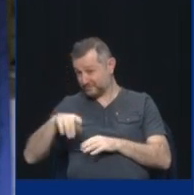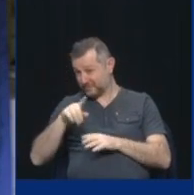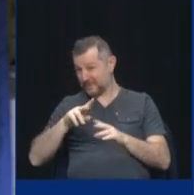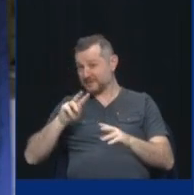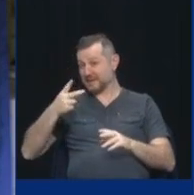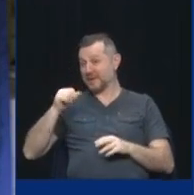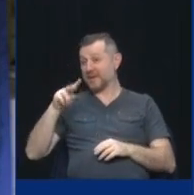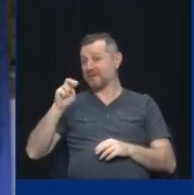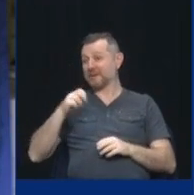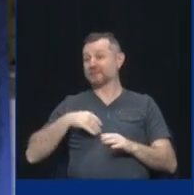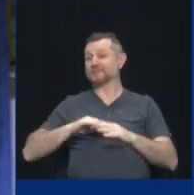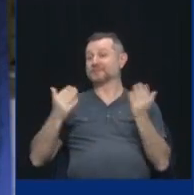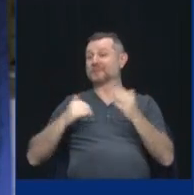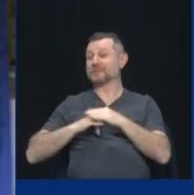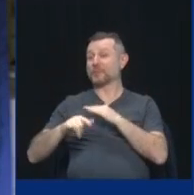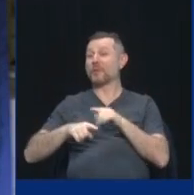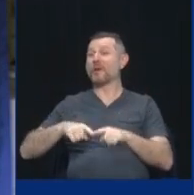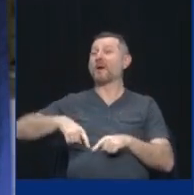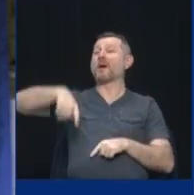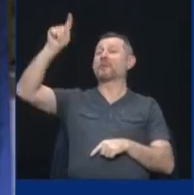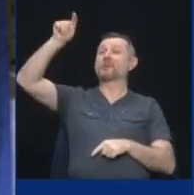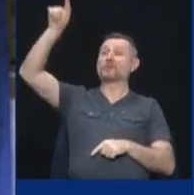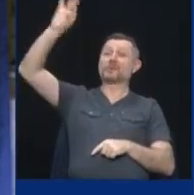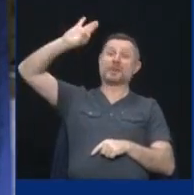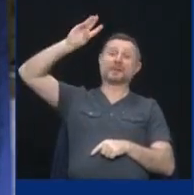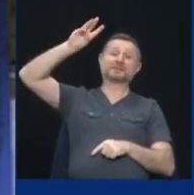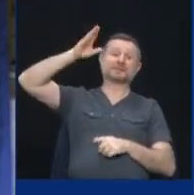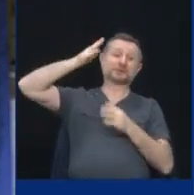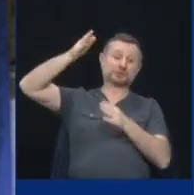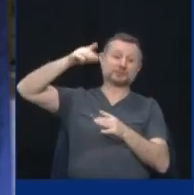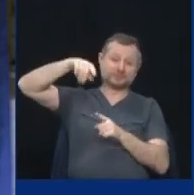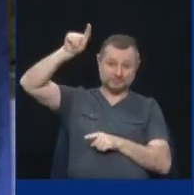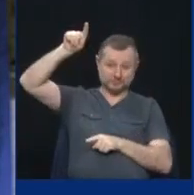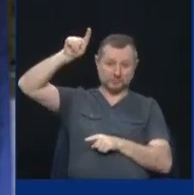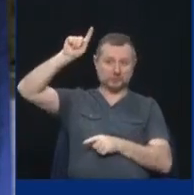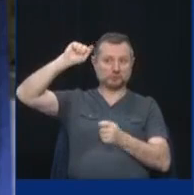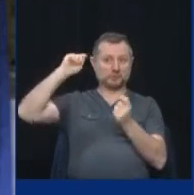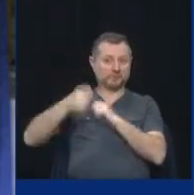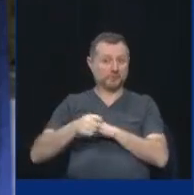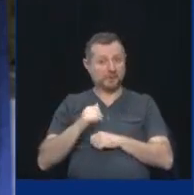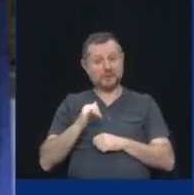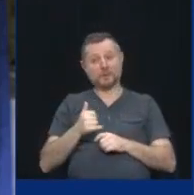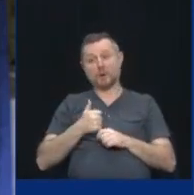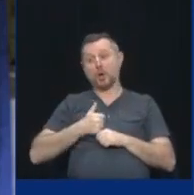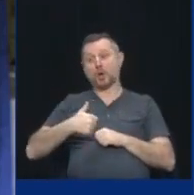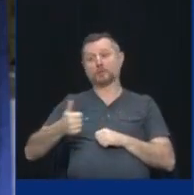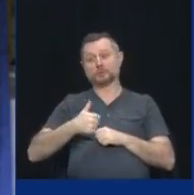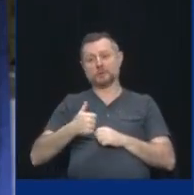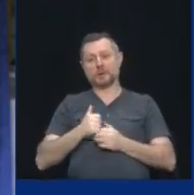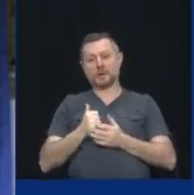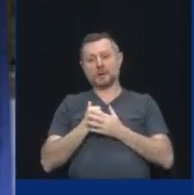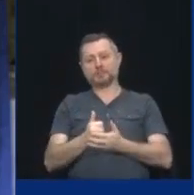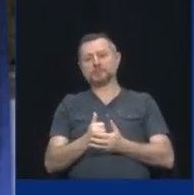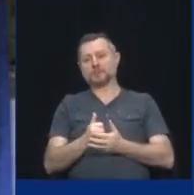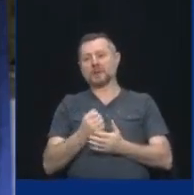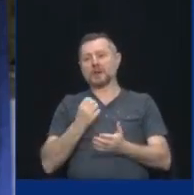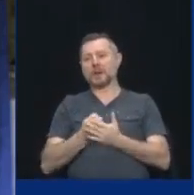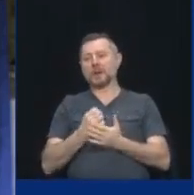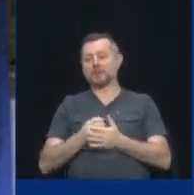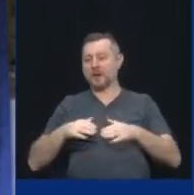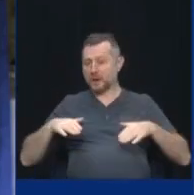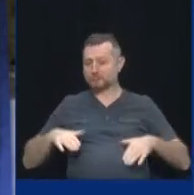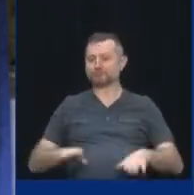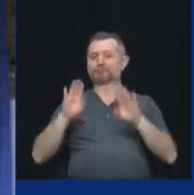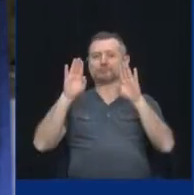to 96th Street, how it changed dramatically. Transit drives the economy. Transit drives the economy.